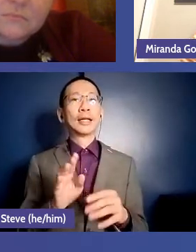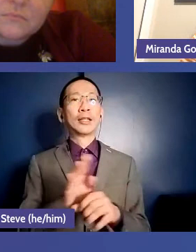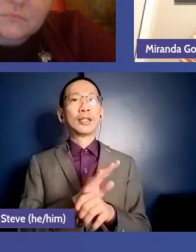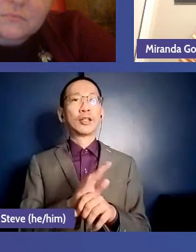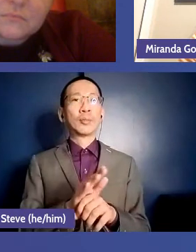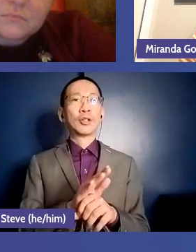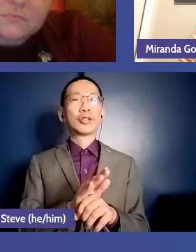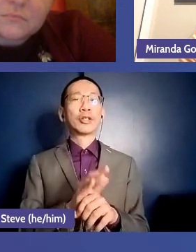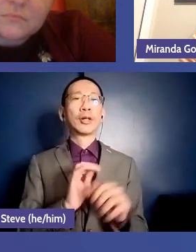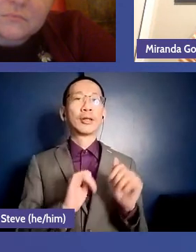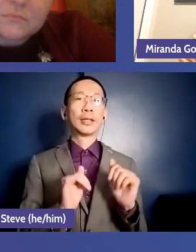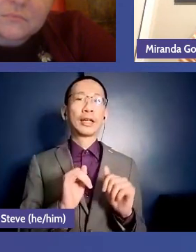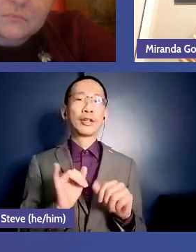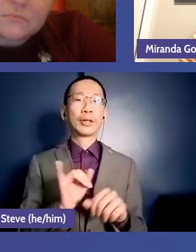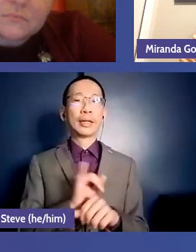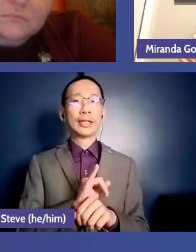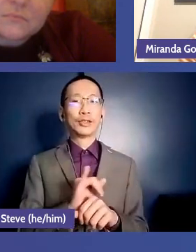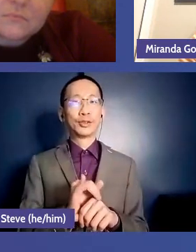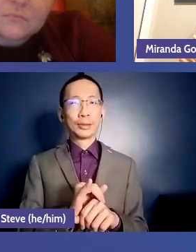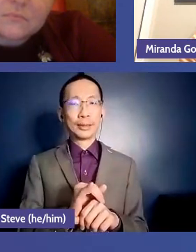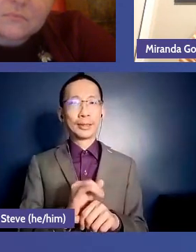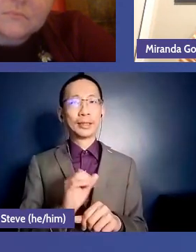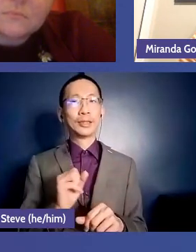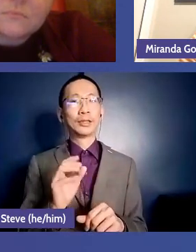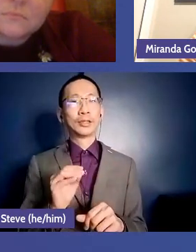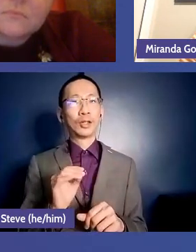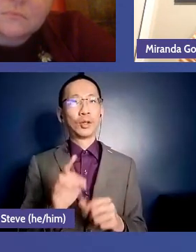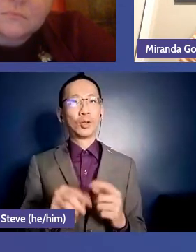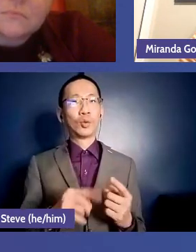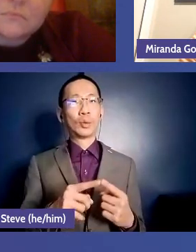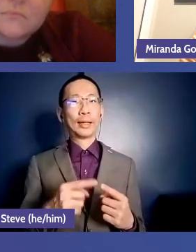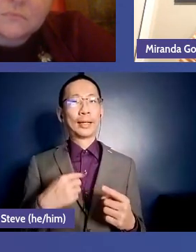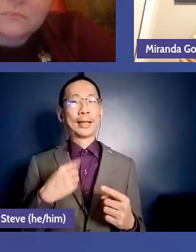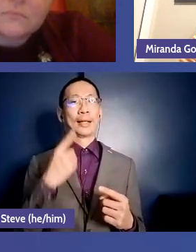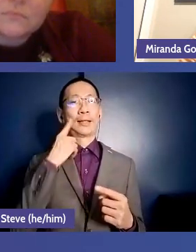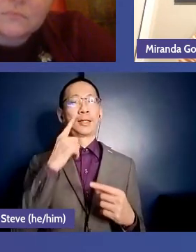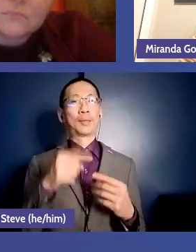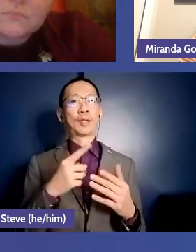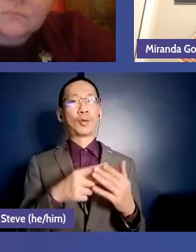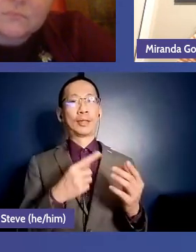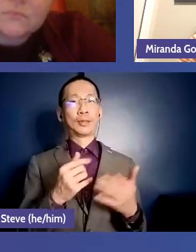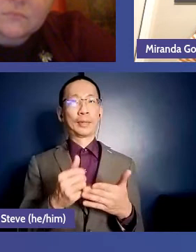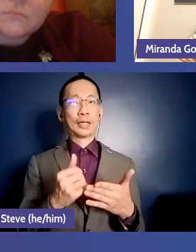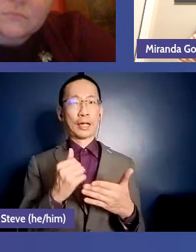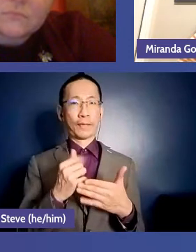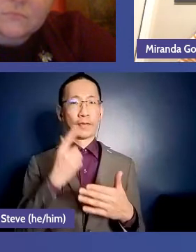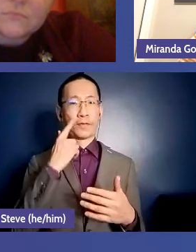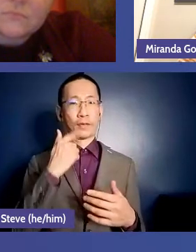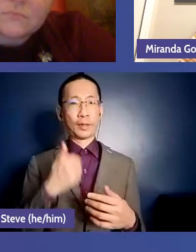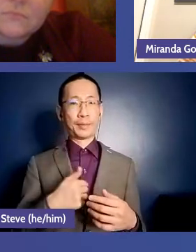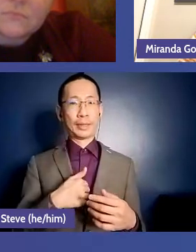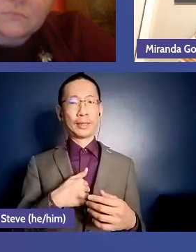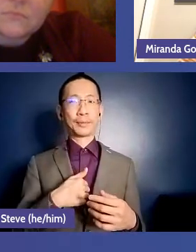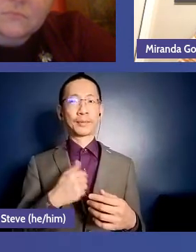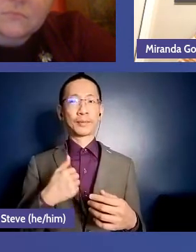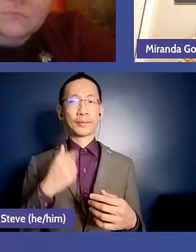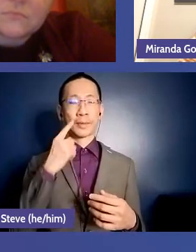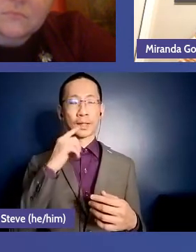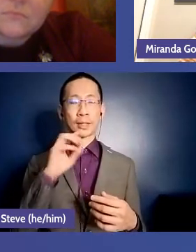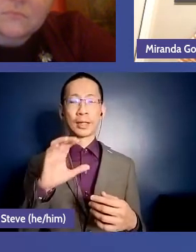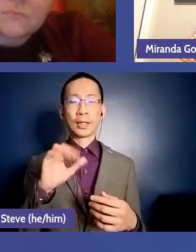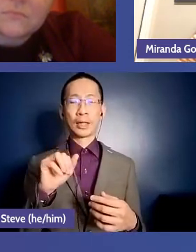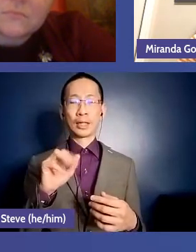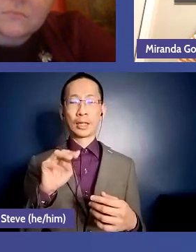industry. So when I think about what has been helpful for me, I think, Jamil, you